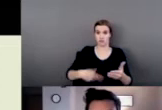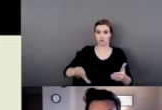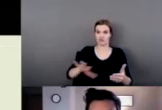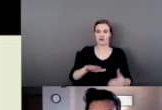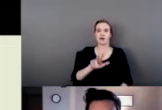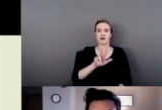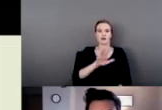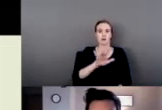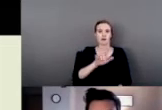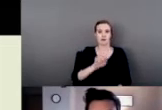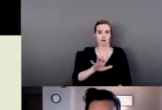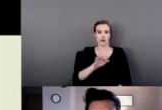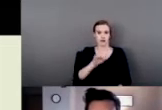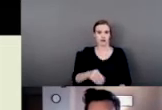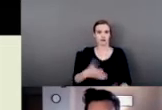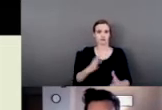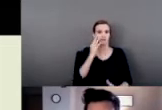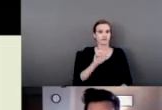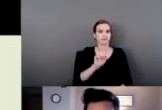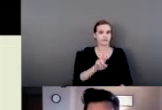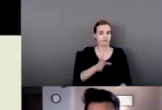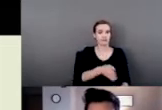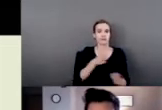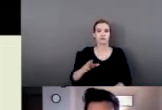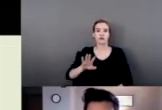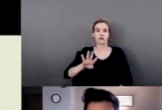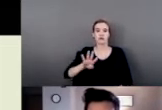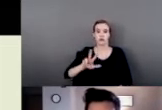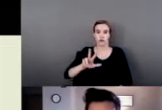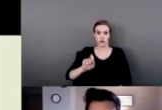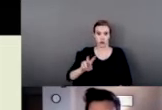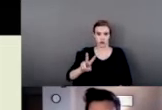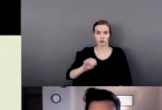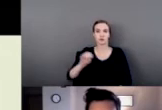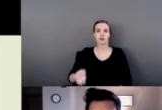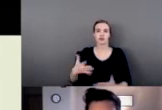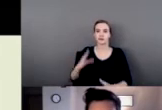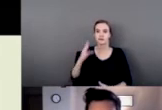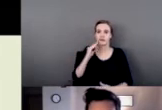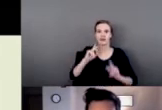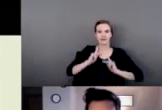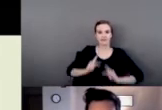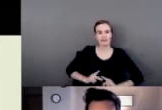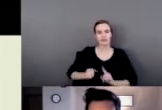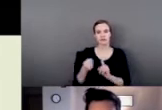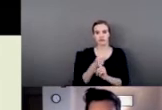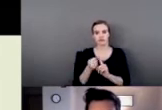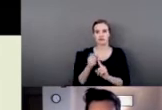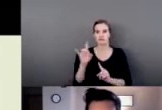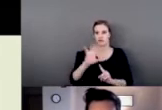sexual violence, 43.2% had experienced physical intimate partner violence.